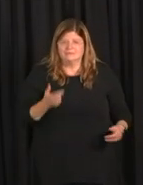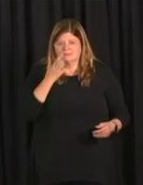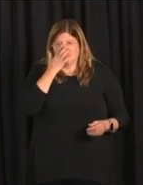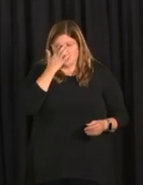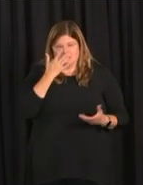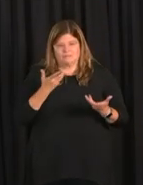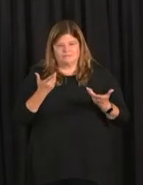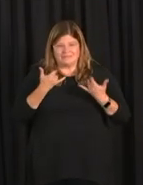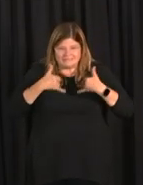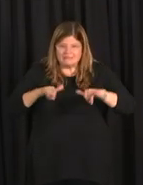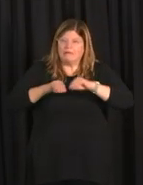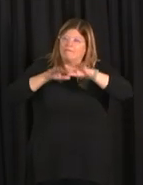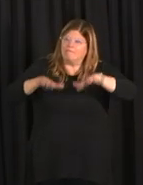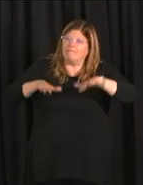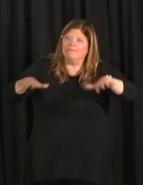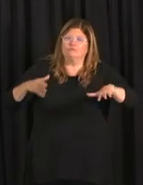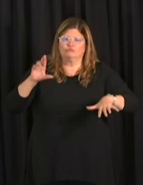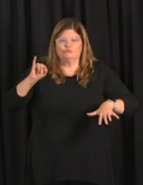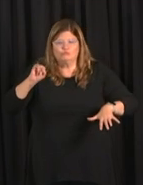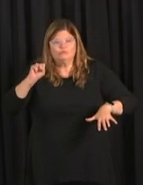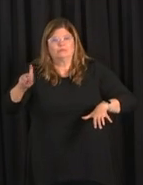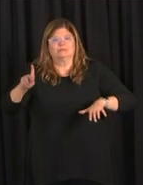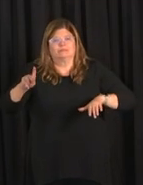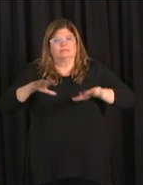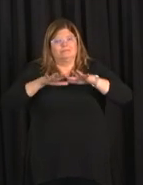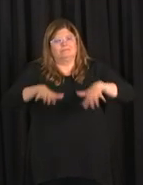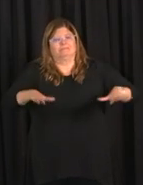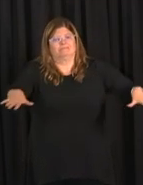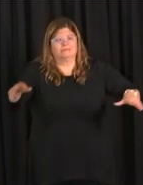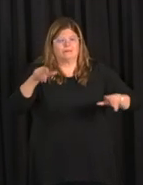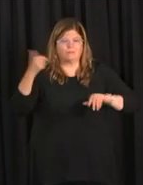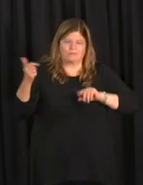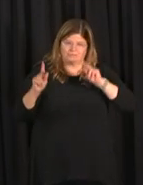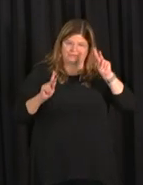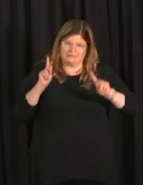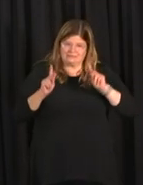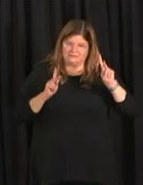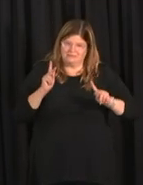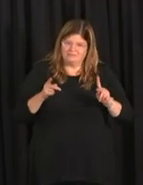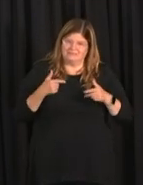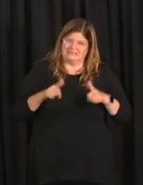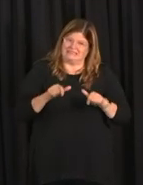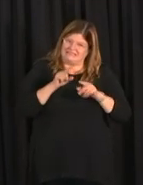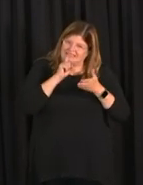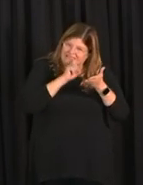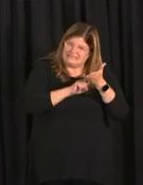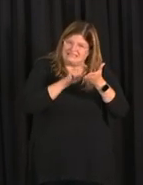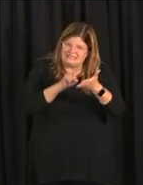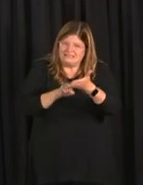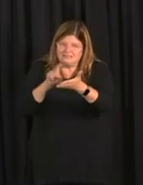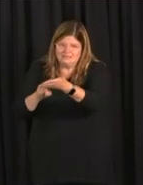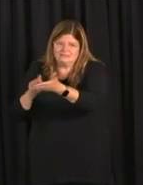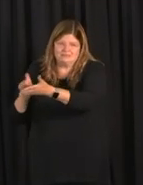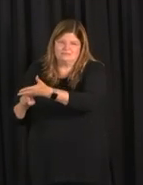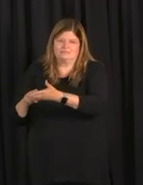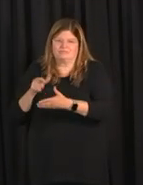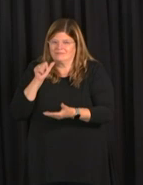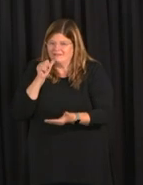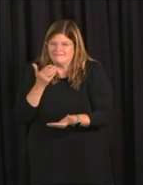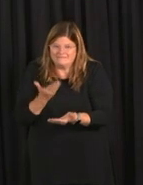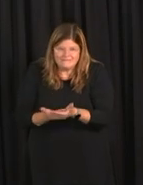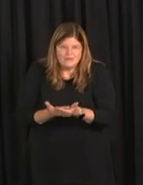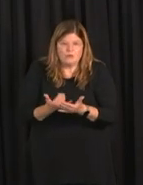other individuals at risk. We also were able to identify that we have invalid or